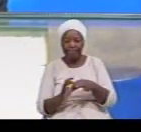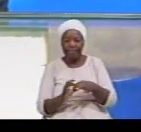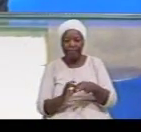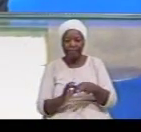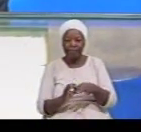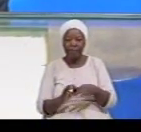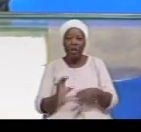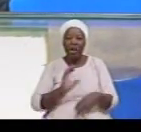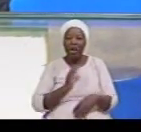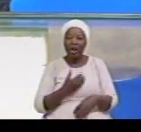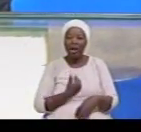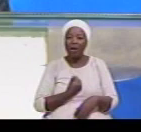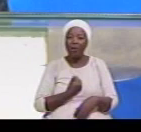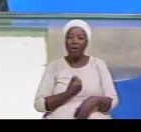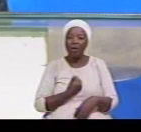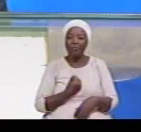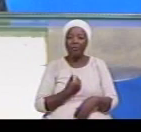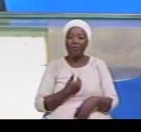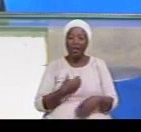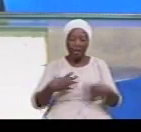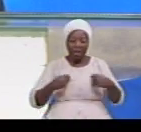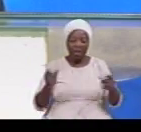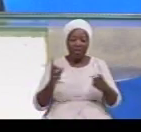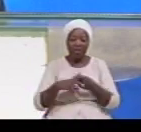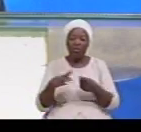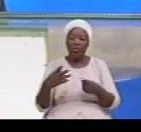to the pastor. The pastor is not